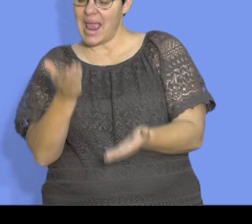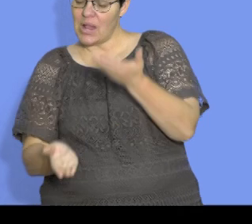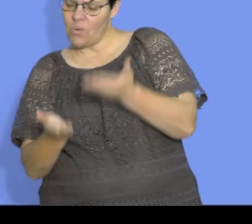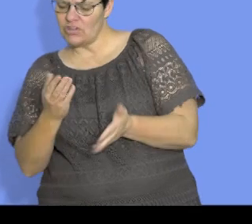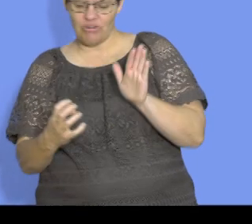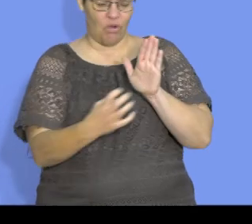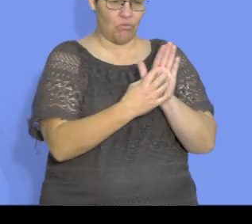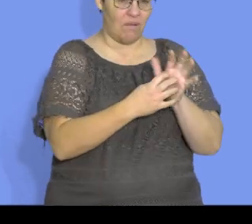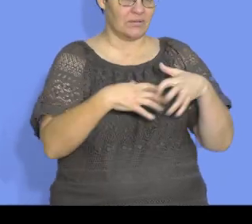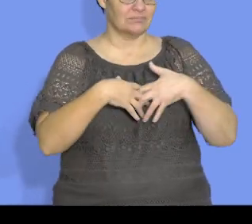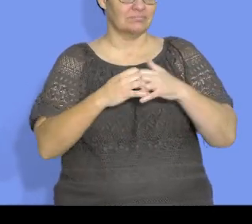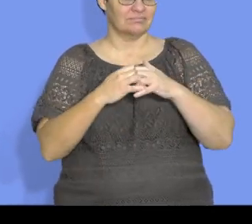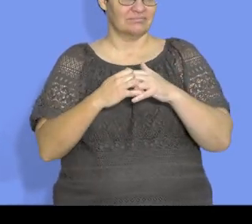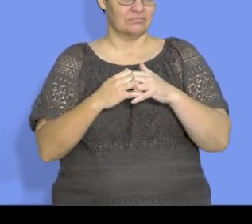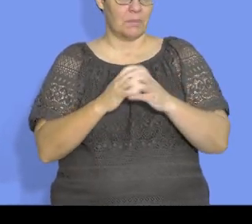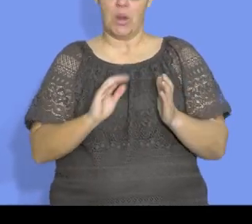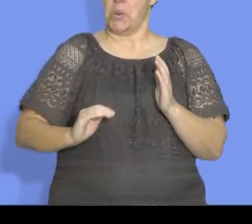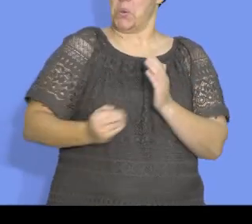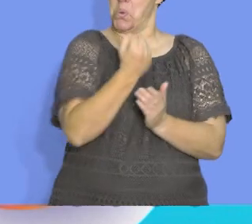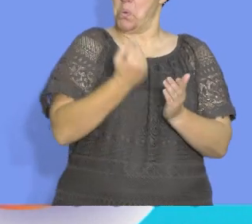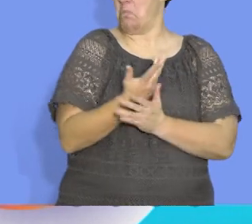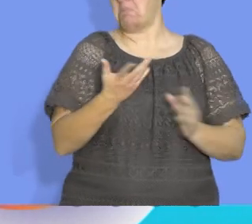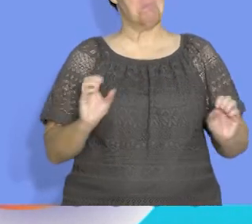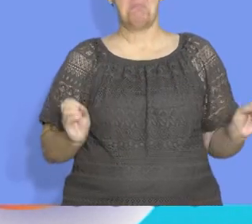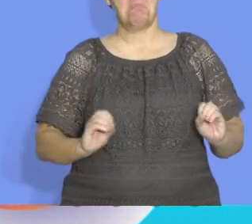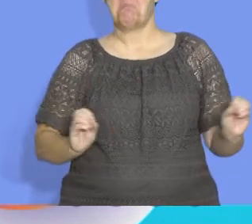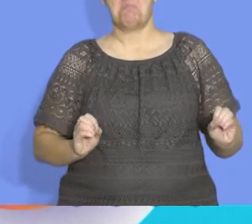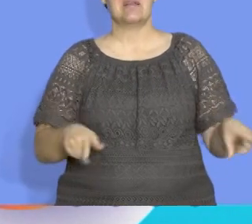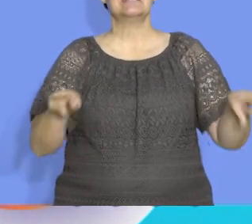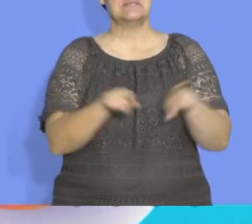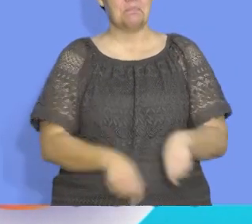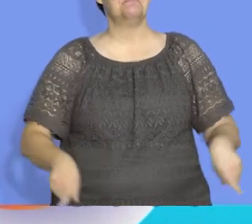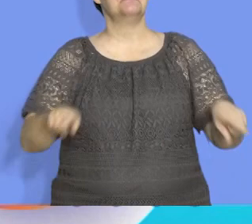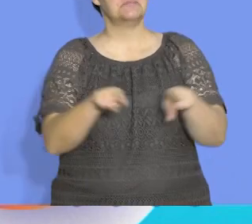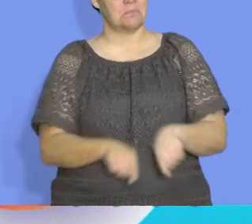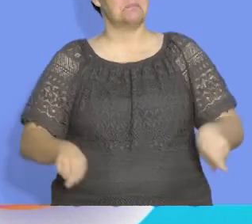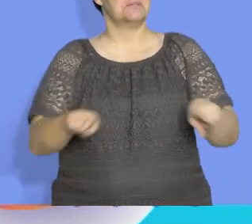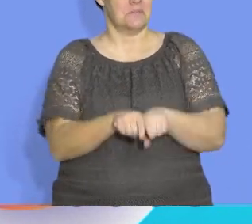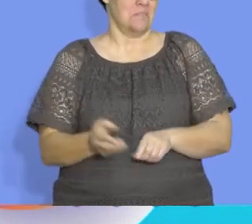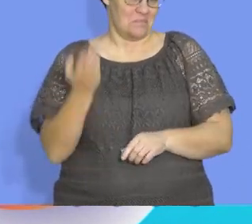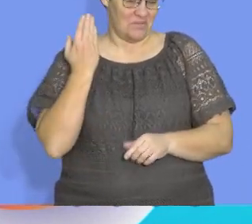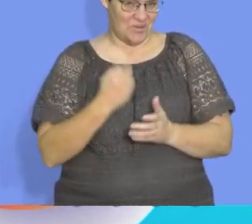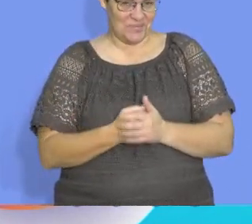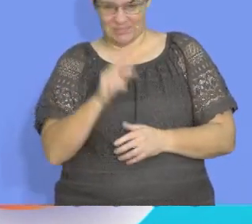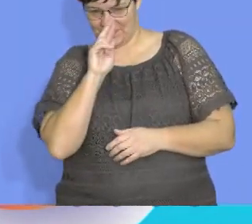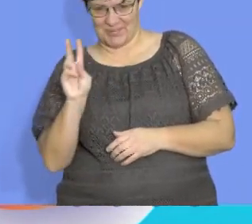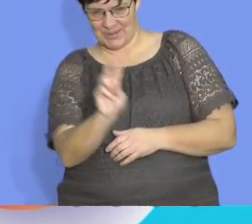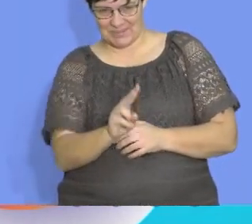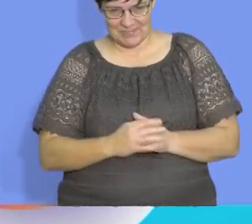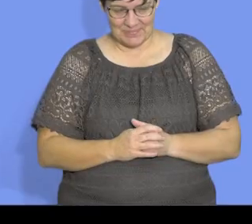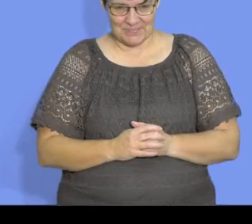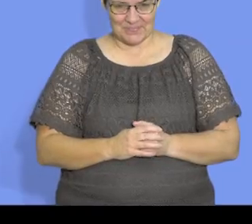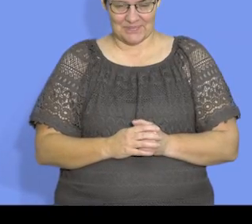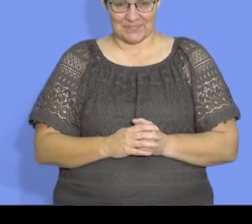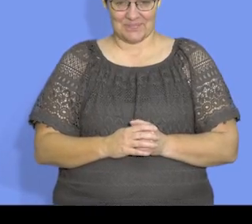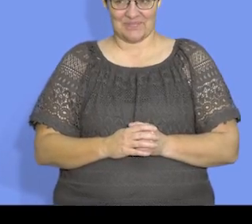together. And you know what? There's no new tricks here. It's just the same sort of thing as we've done before. But let's have a look. And